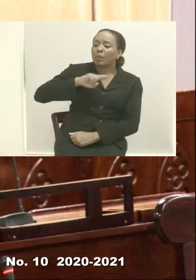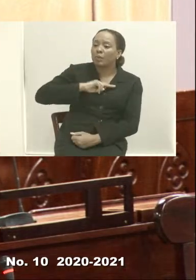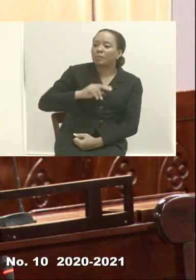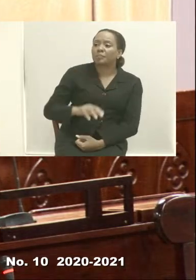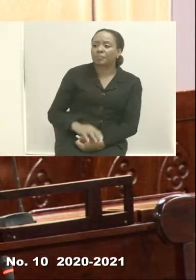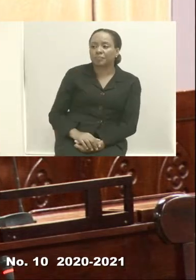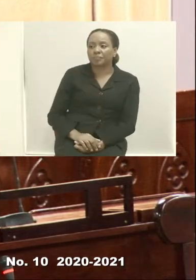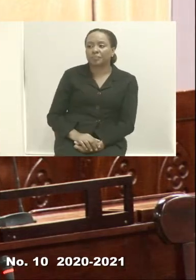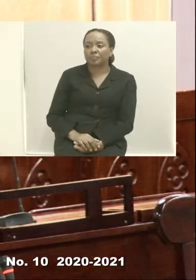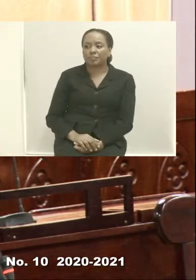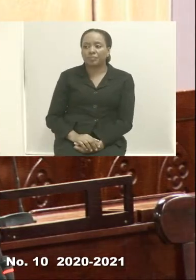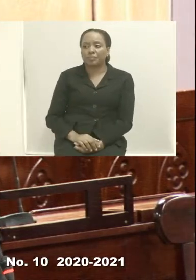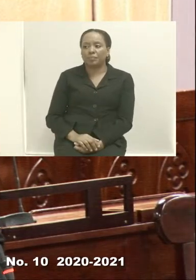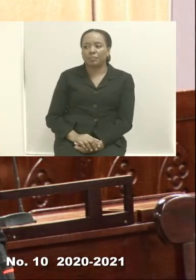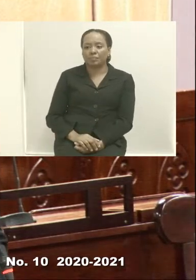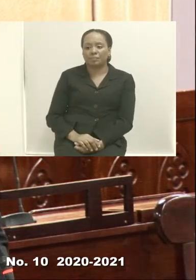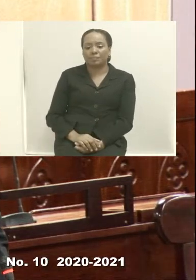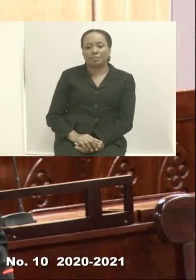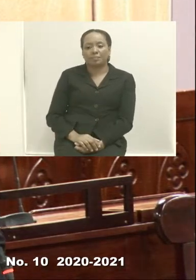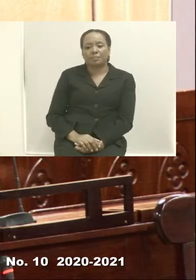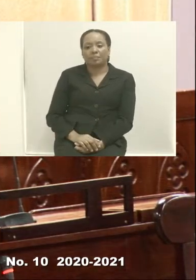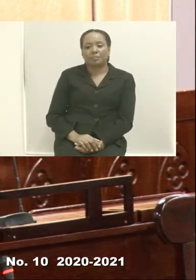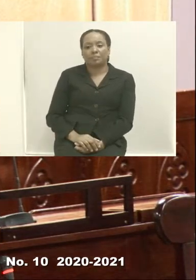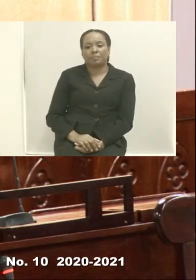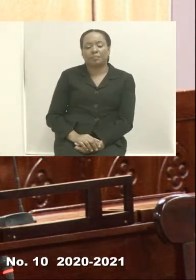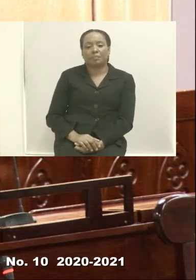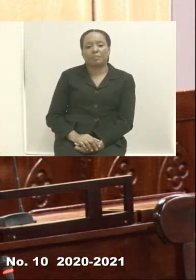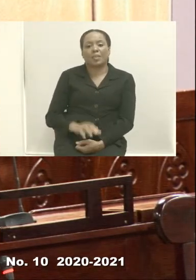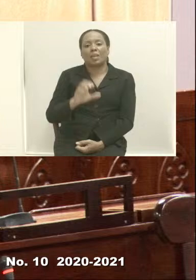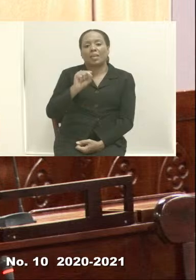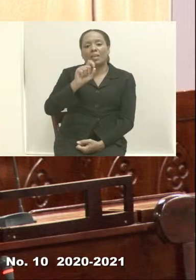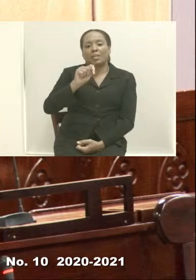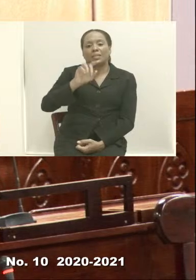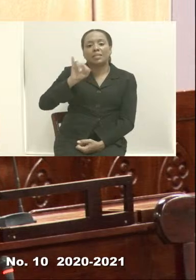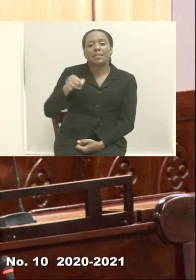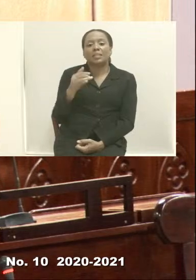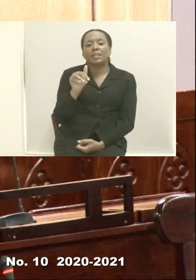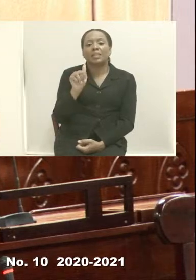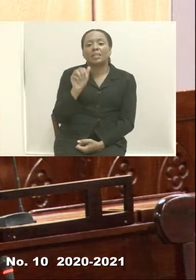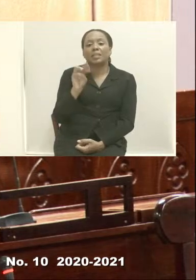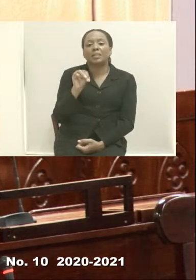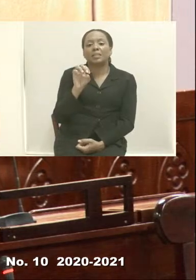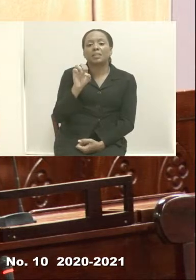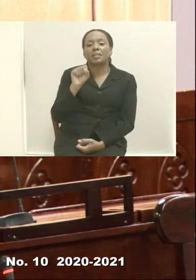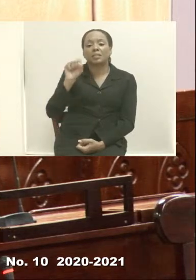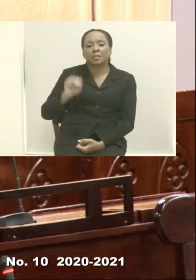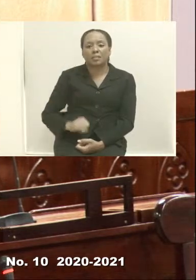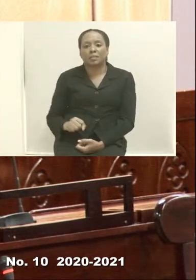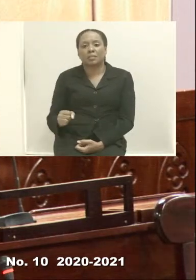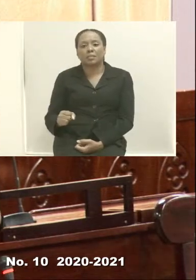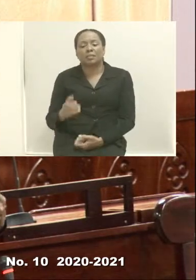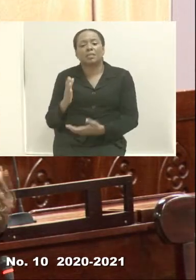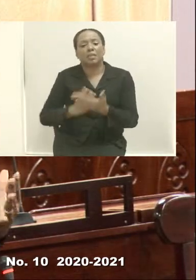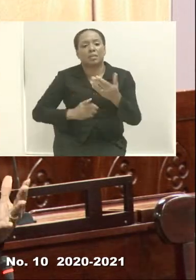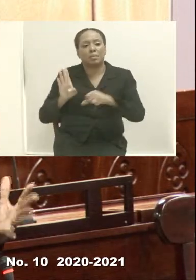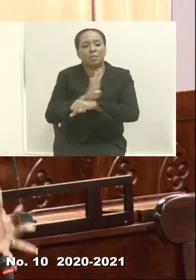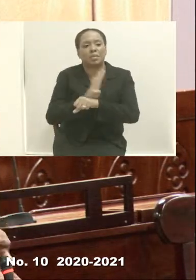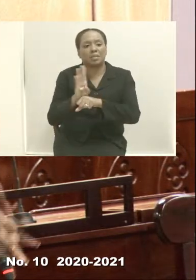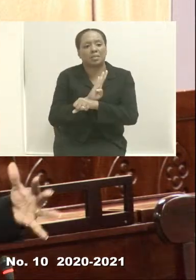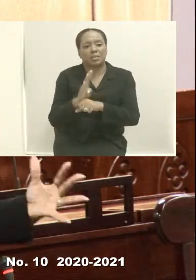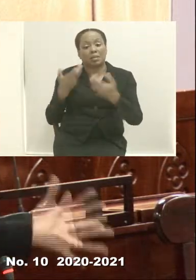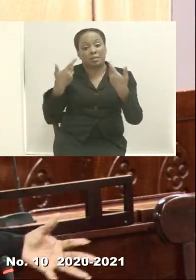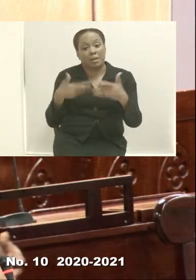a number of small businesses. We have some that are registered and have registered